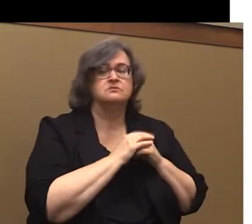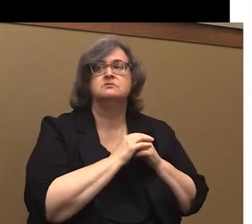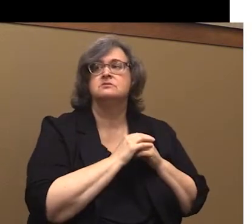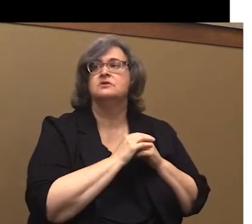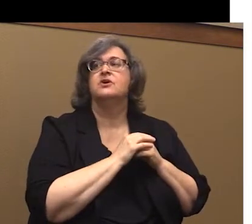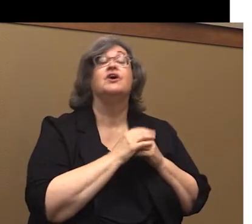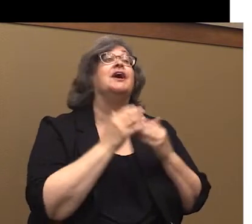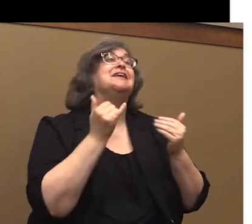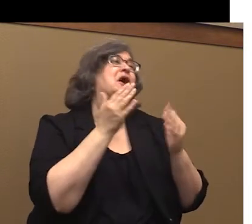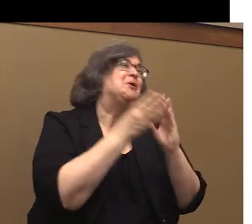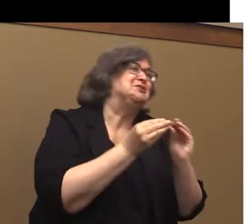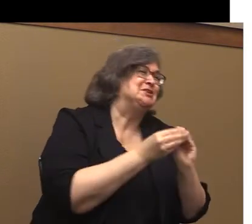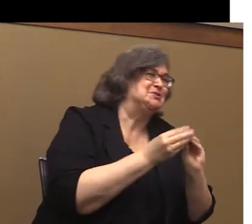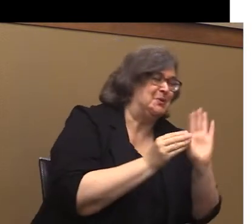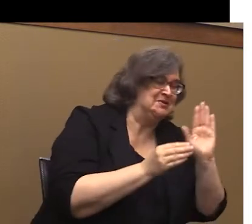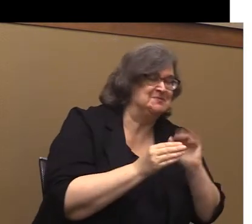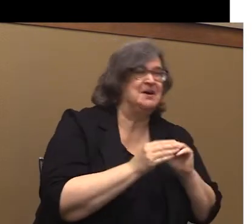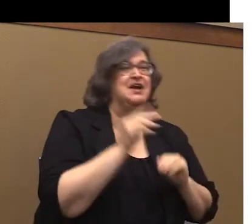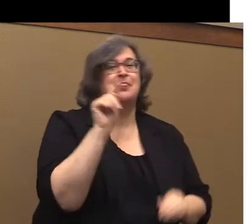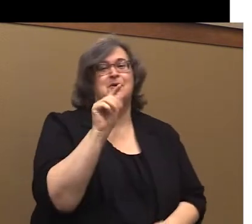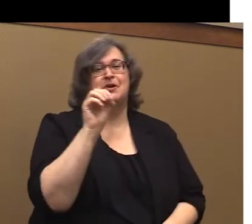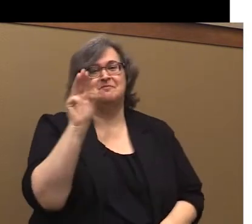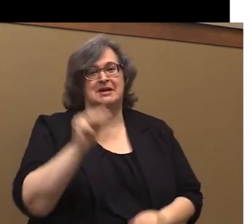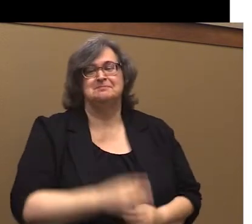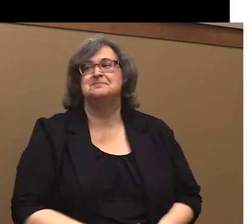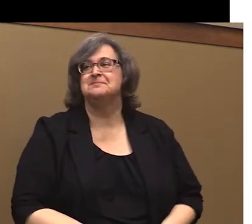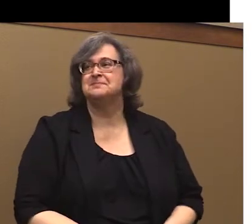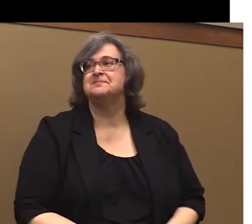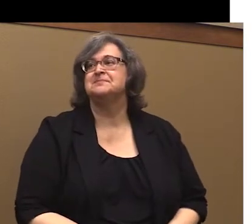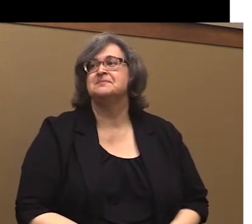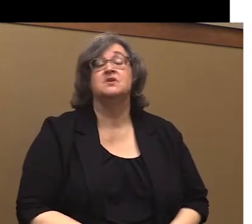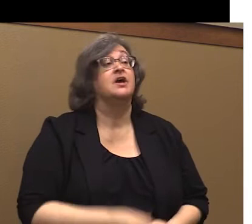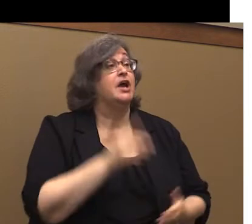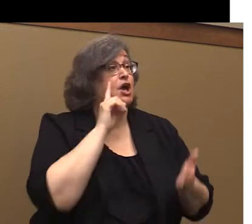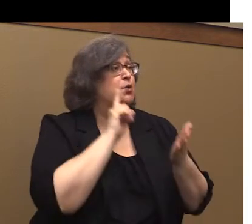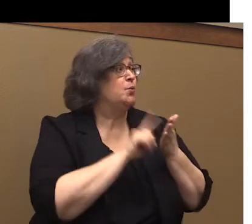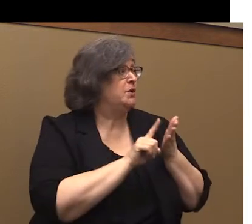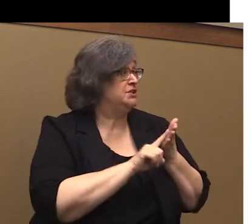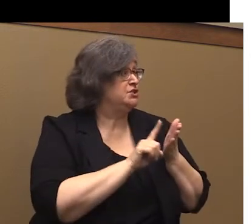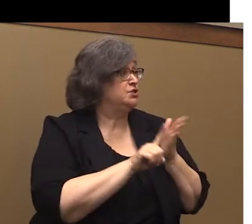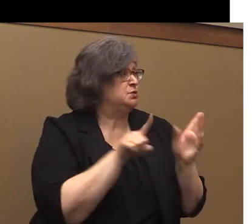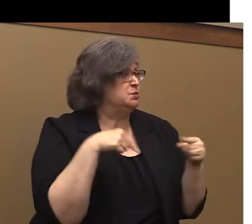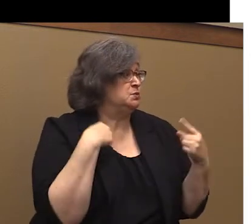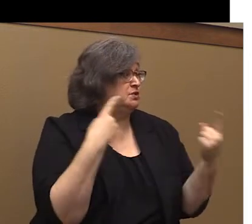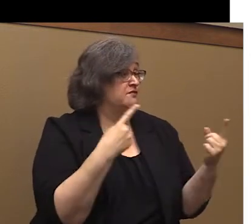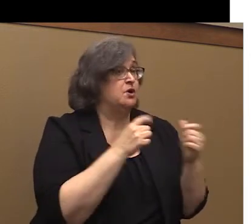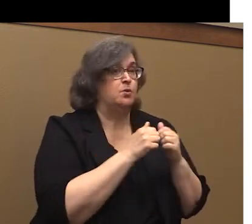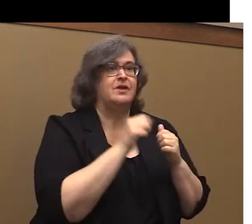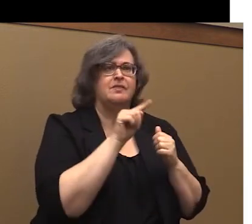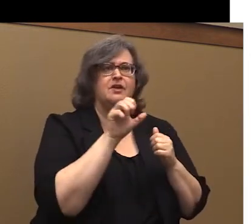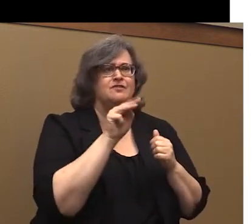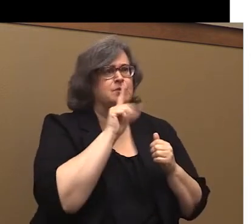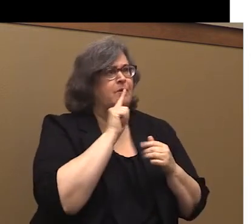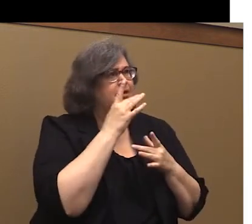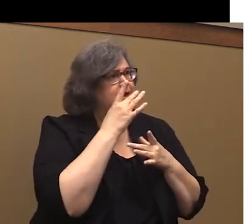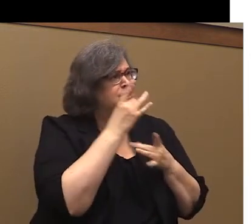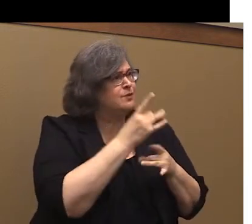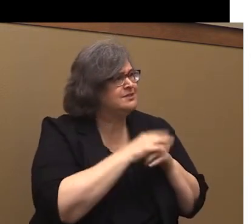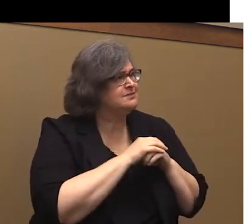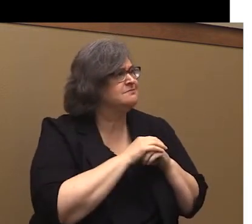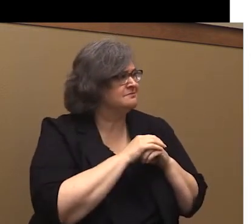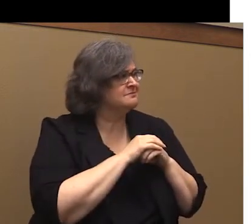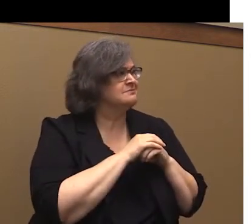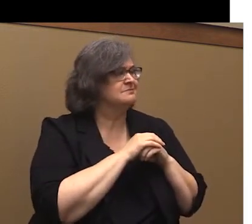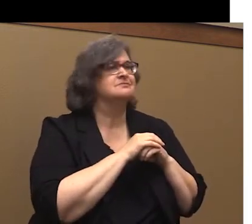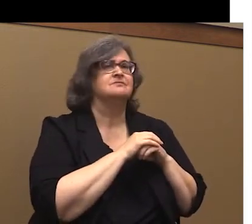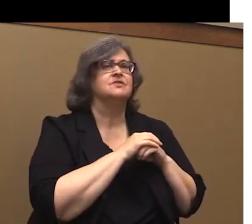Okay, now I'm going to tell you some stories about theory of mind and the research that they did. And I think it's really